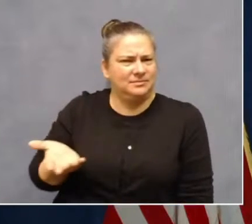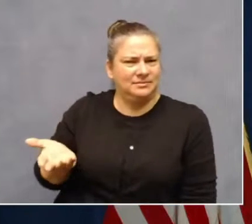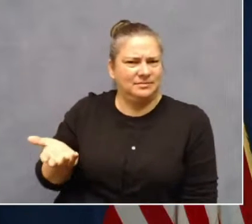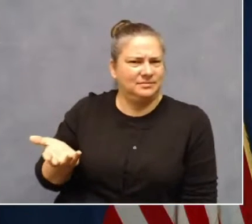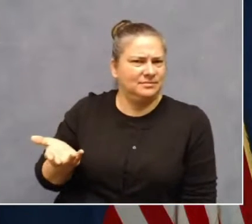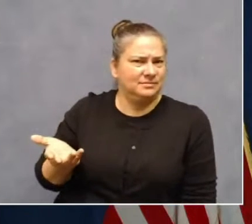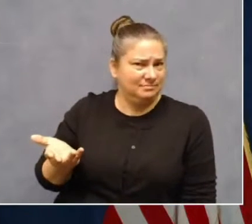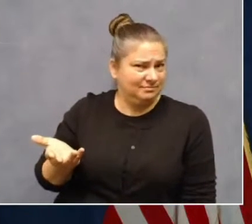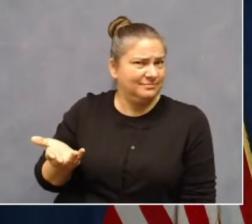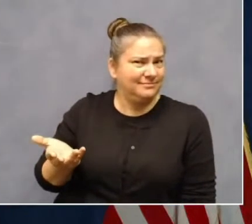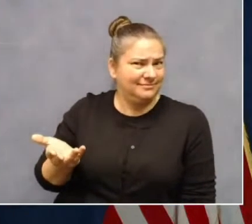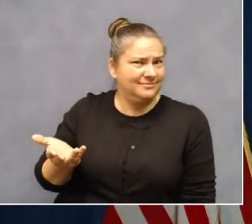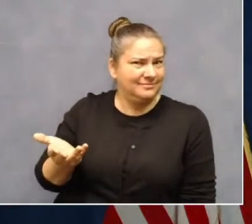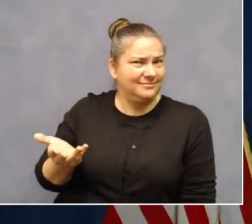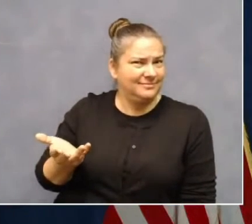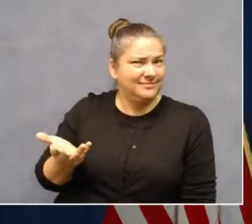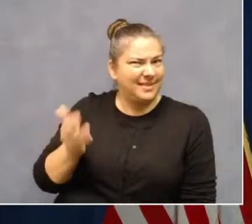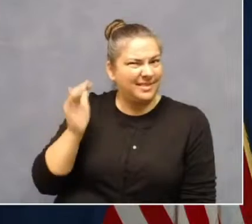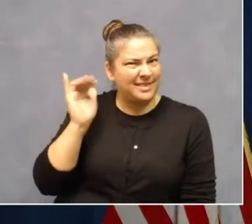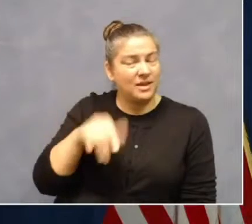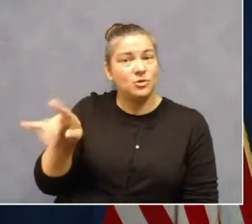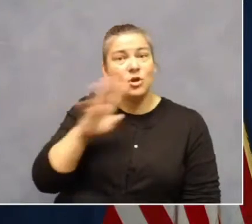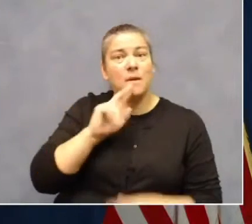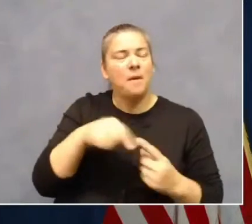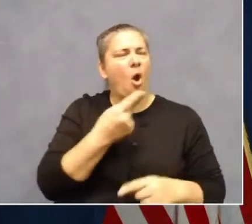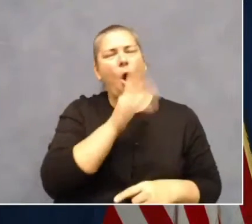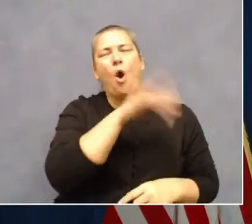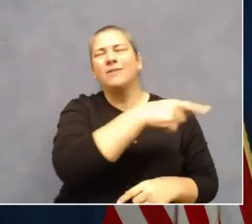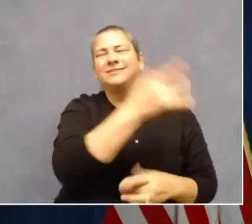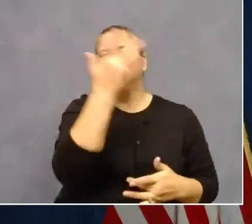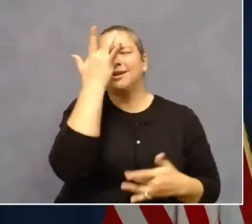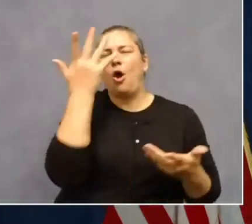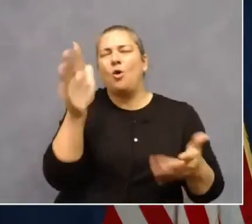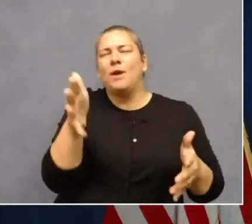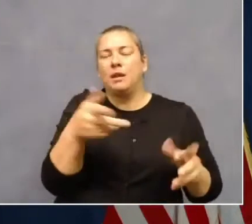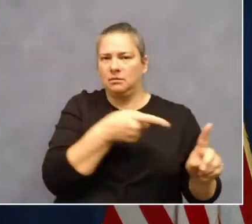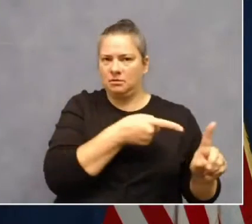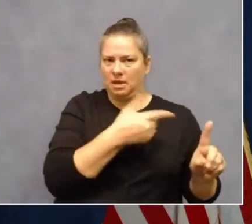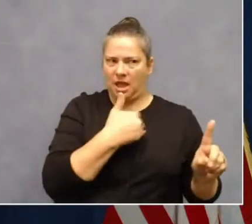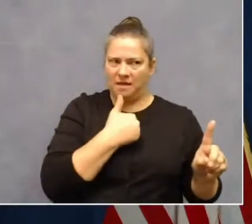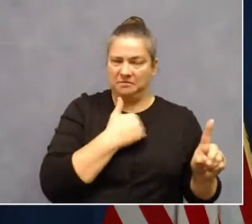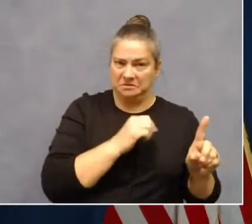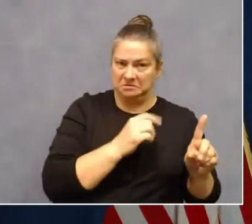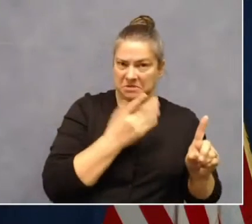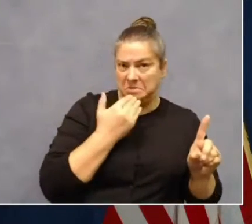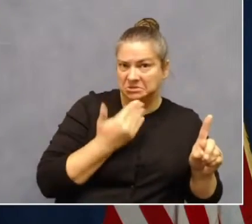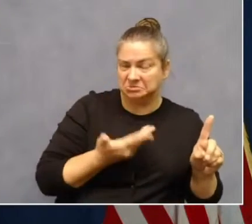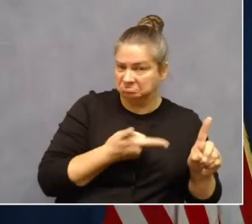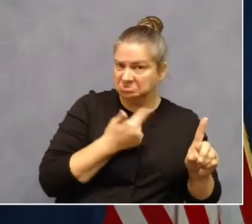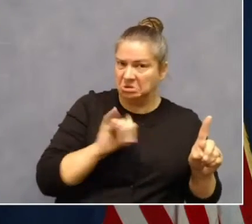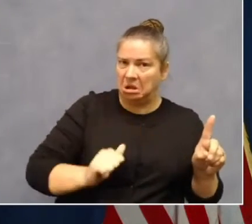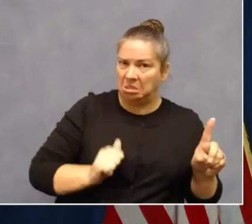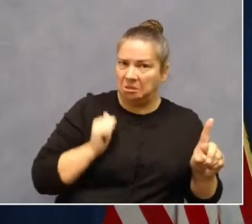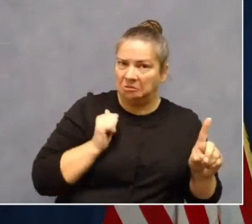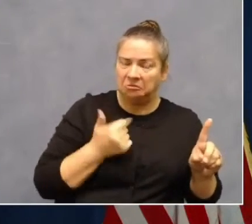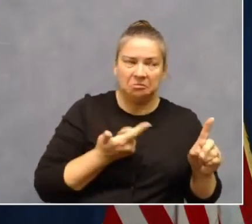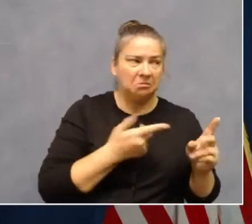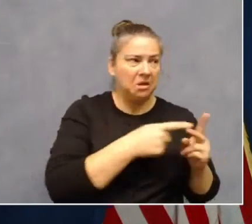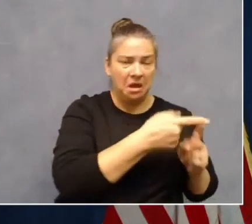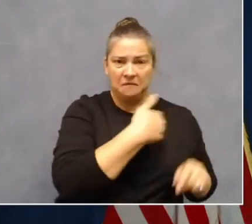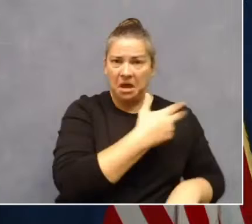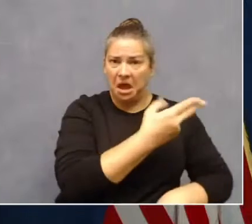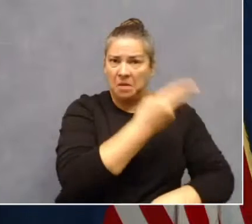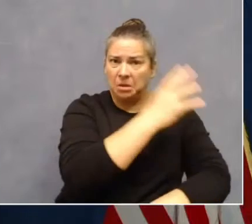These, when we talk about comorbidities, these are things that people are living with, but COVID is something that they are dying with and at least